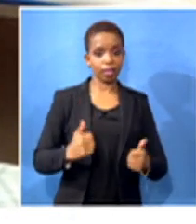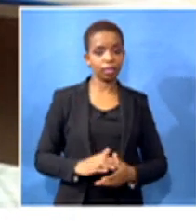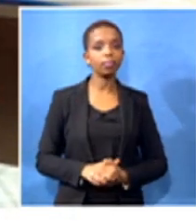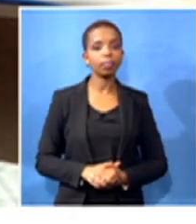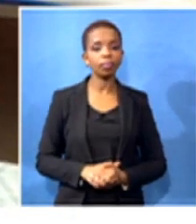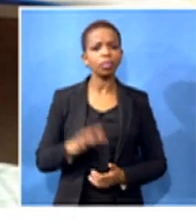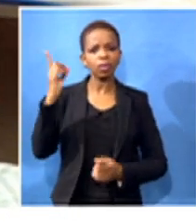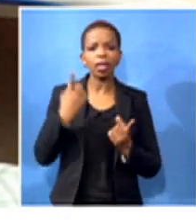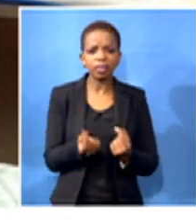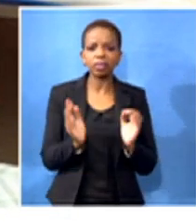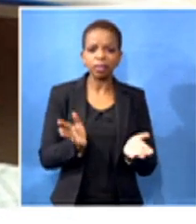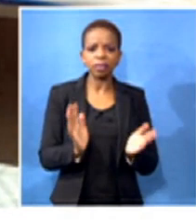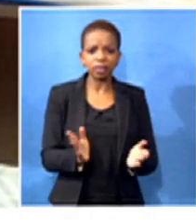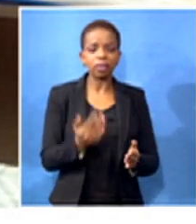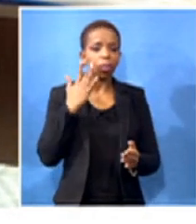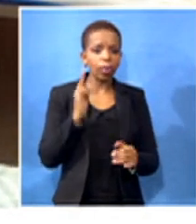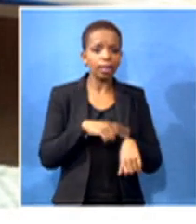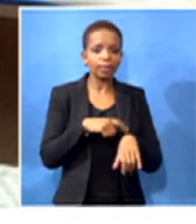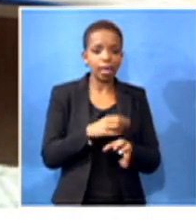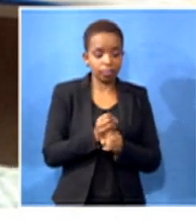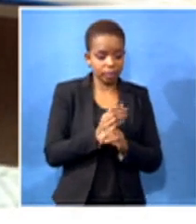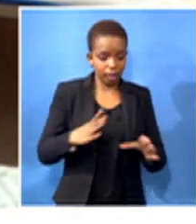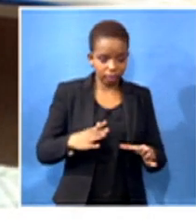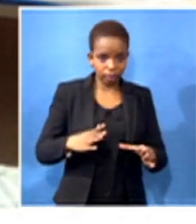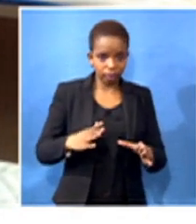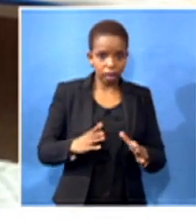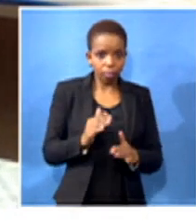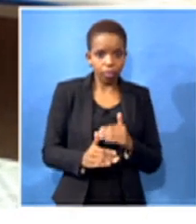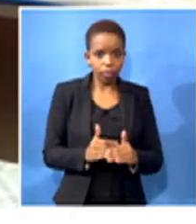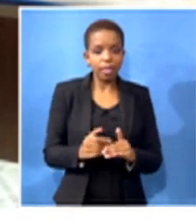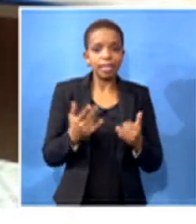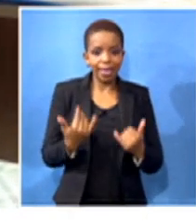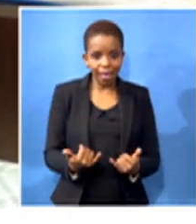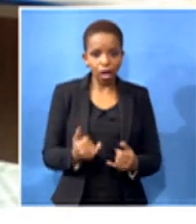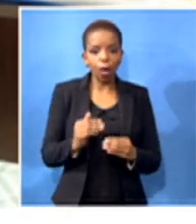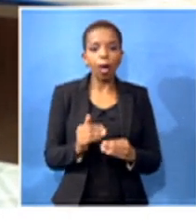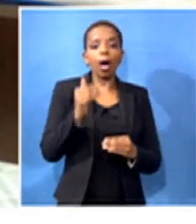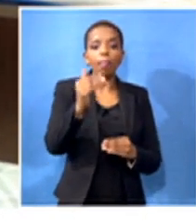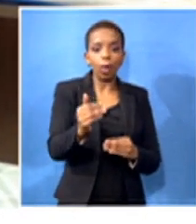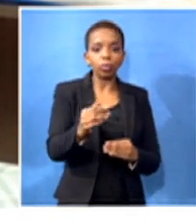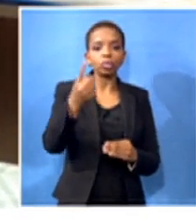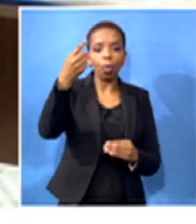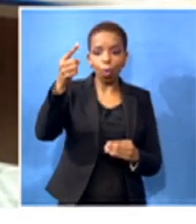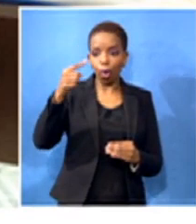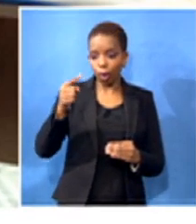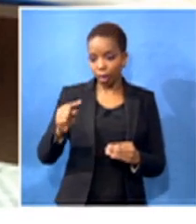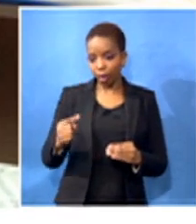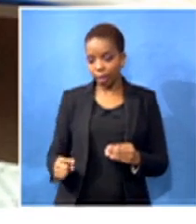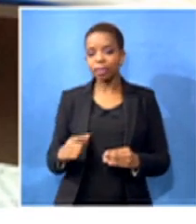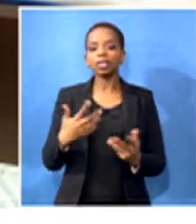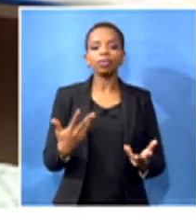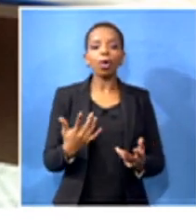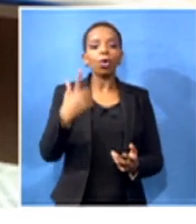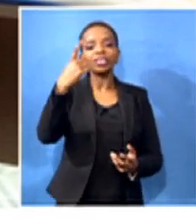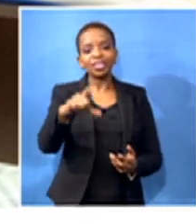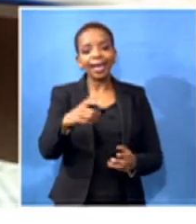beginning of the process, and now is entering into a process of doing the post-audit to check if indeed what has been delivered is